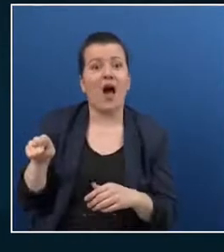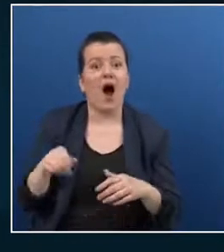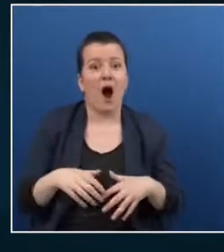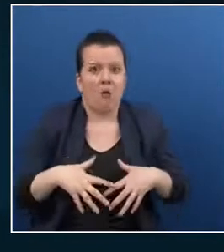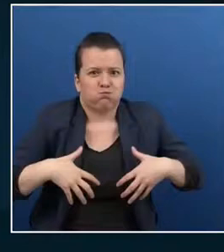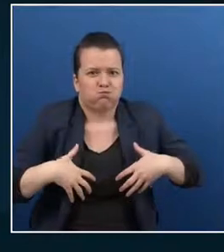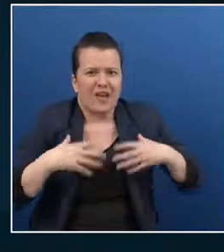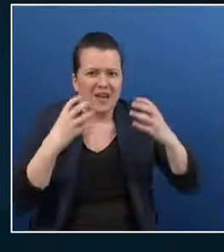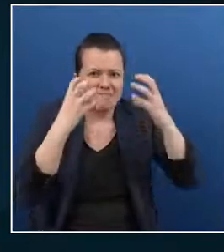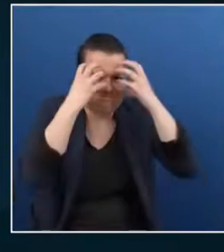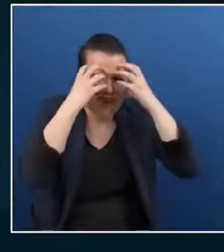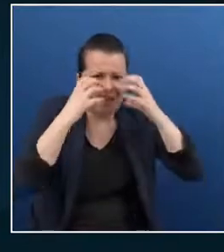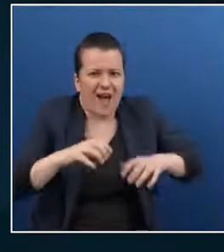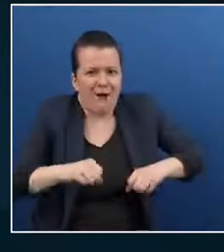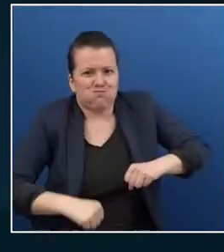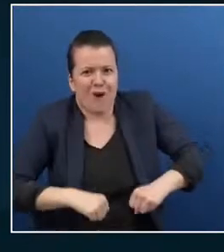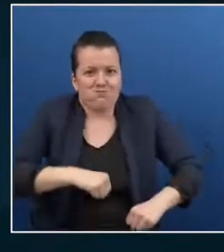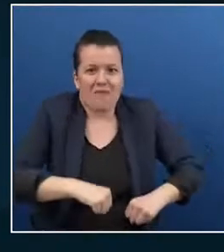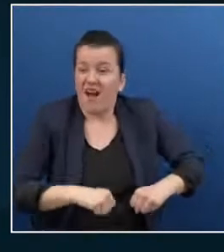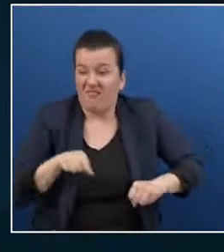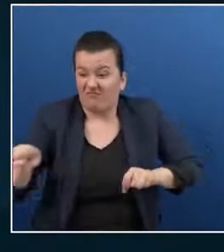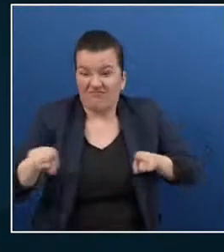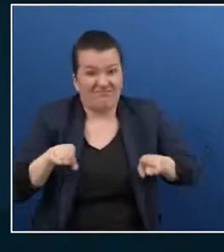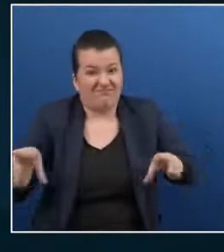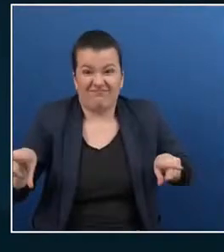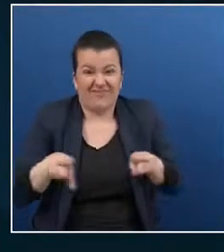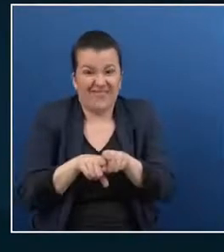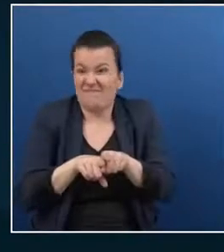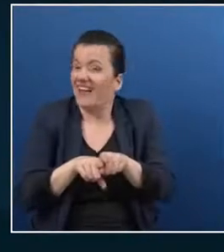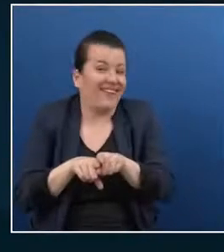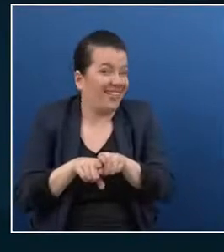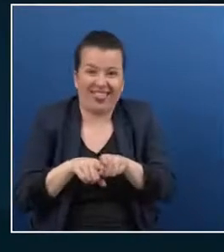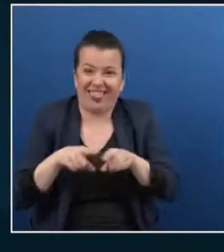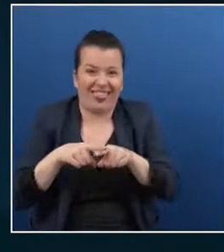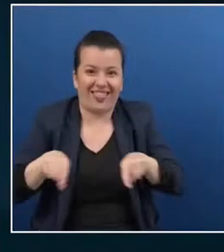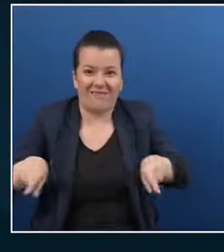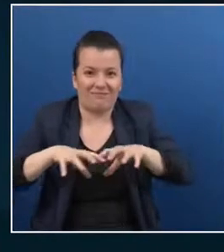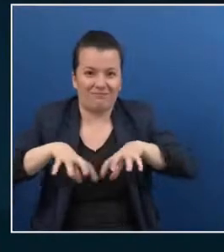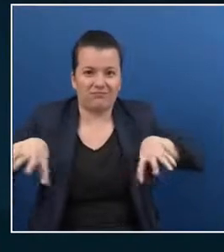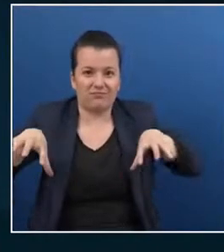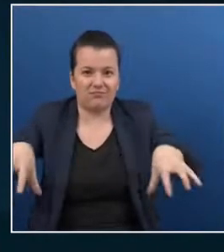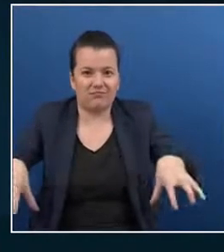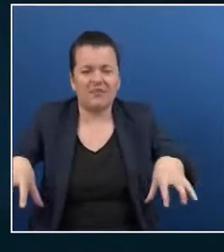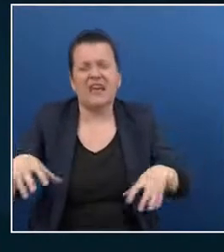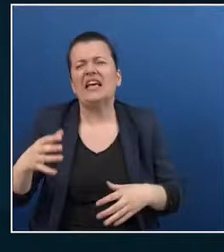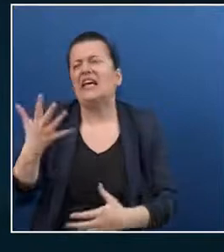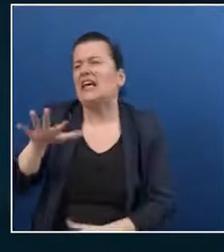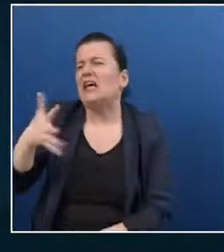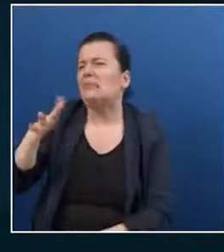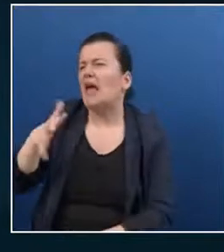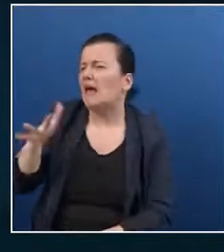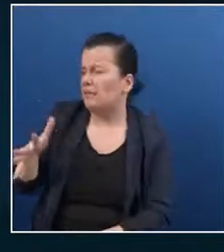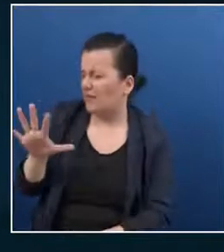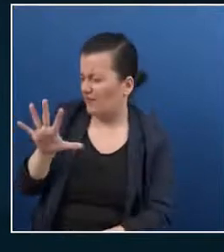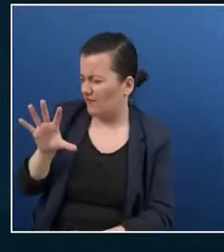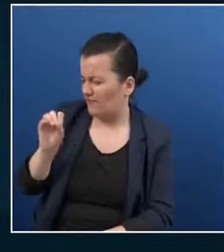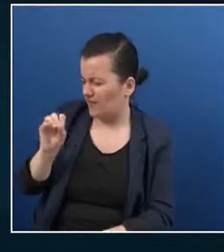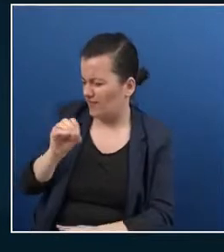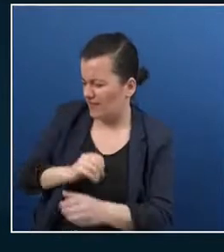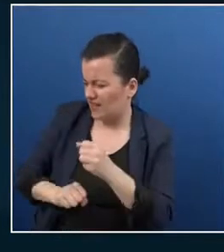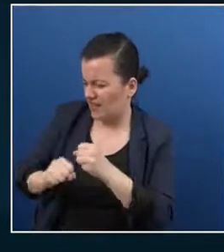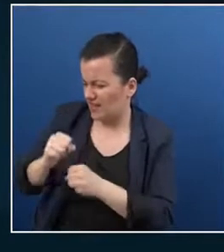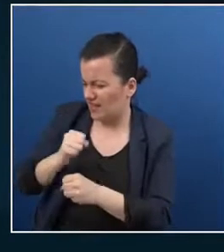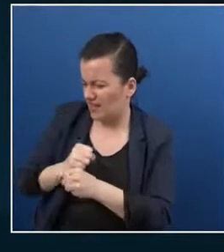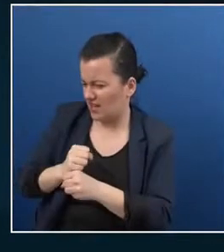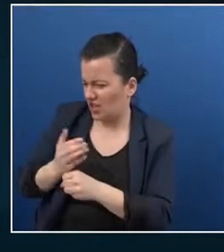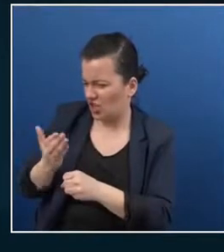by the way, and they were discovered, I believe, 50 years. Don't quote me, but I think 50 years before giant pandas